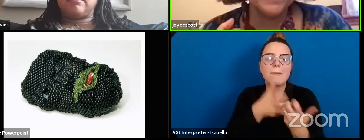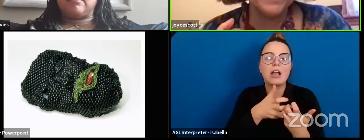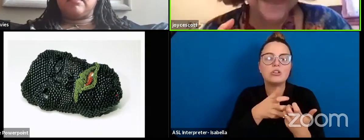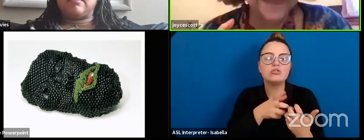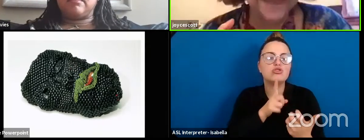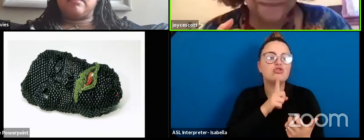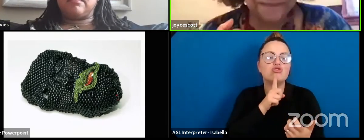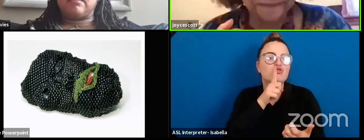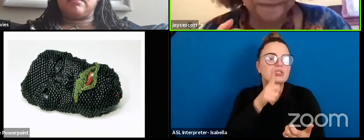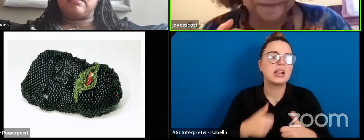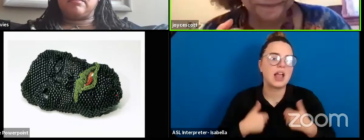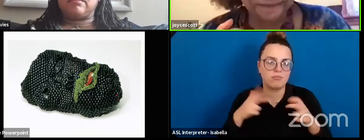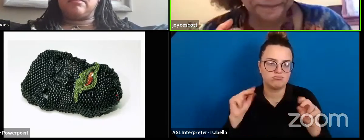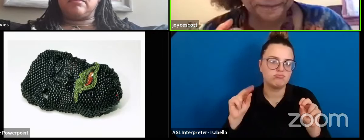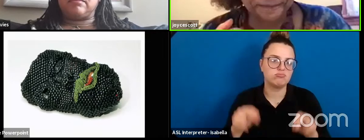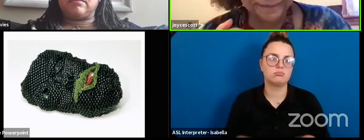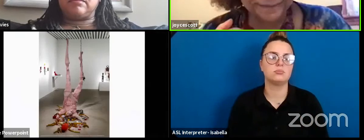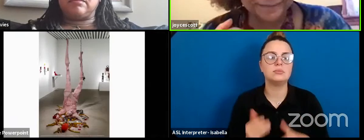Next.